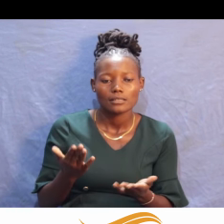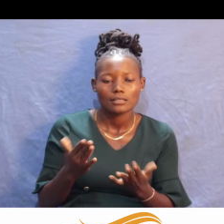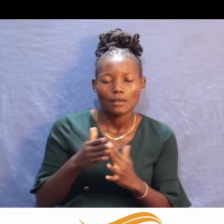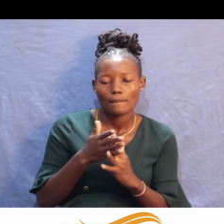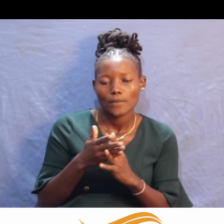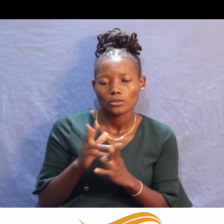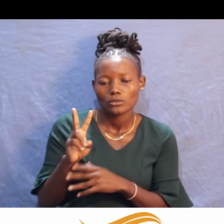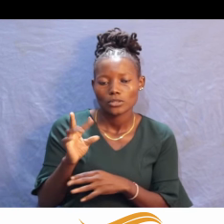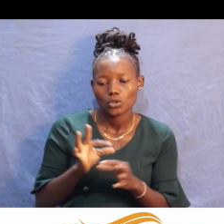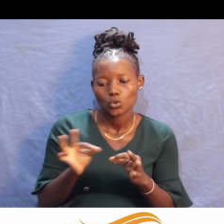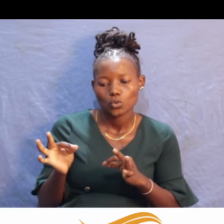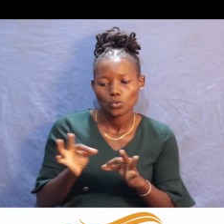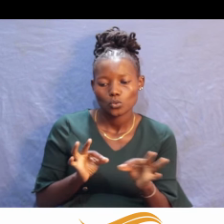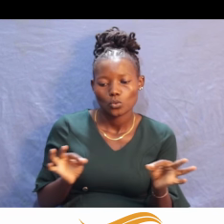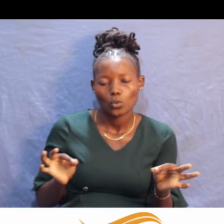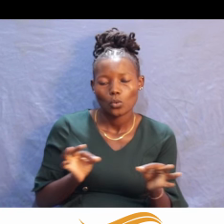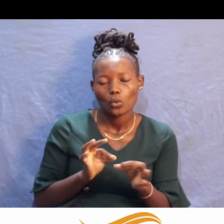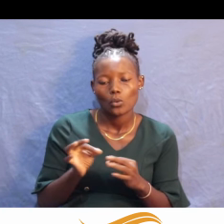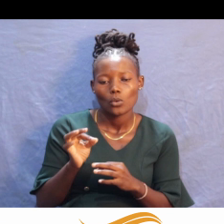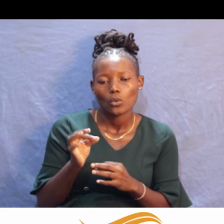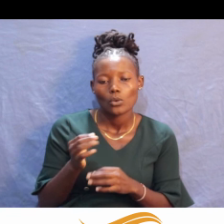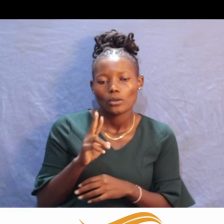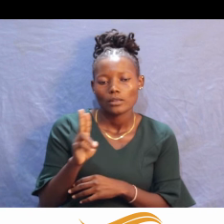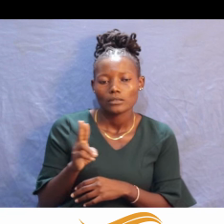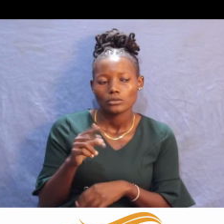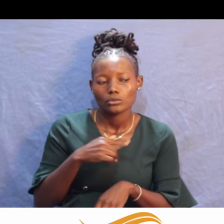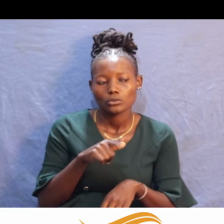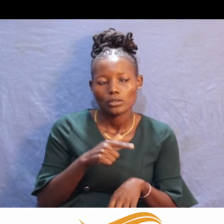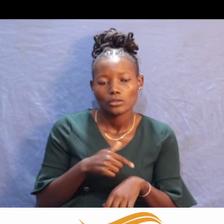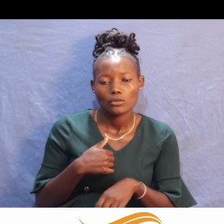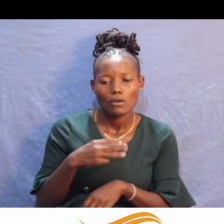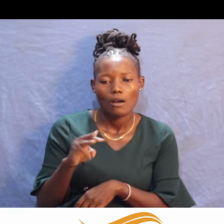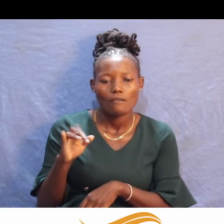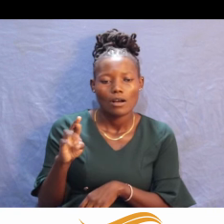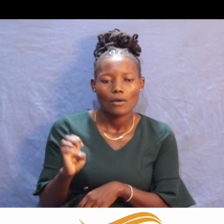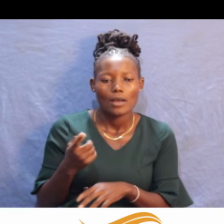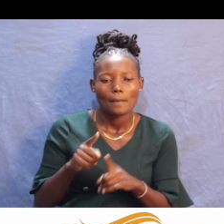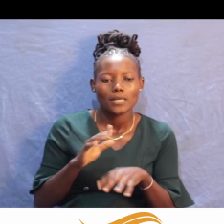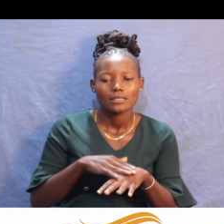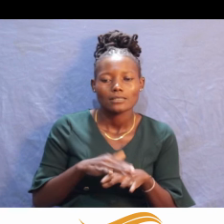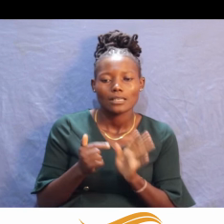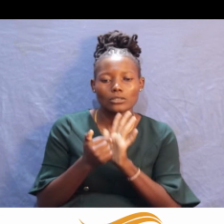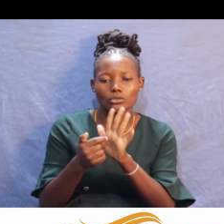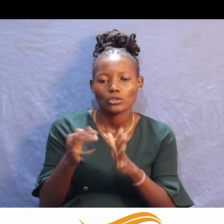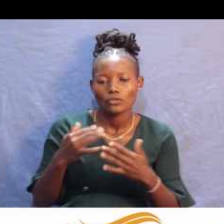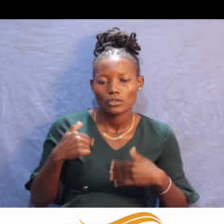measurement that you typically wouldn't do unless you had the lab, but it's a good indication of overall